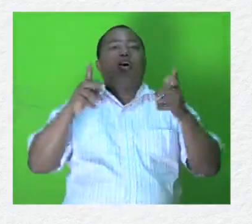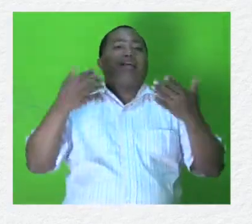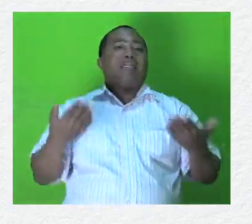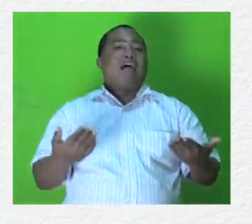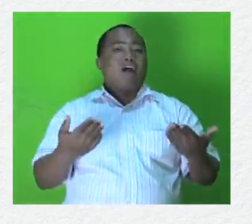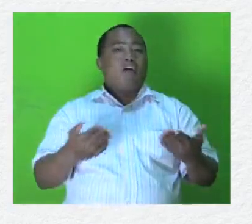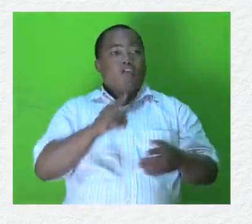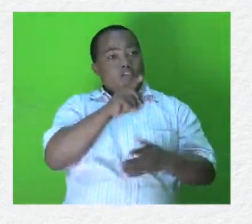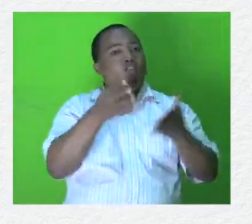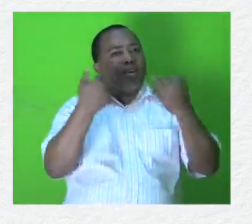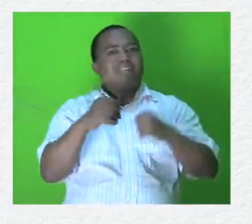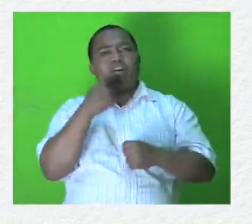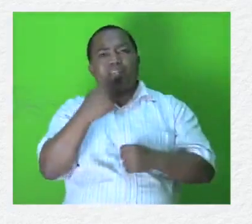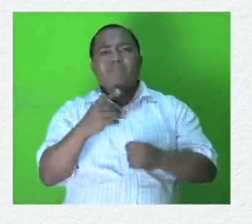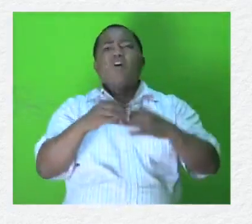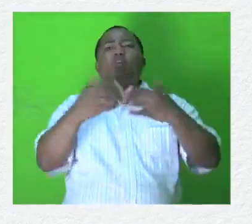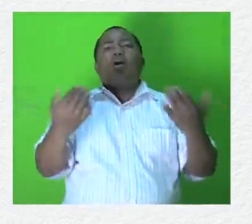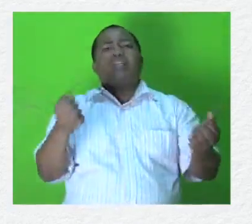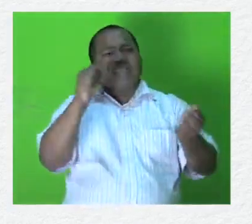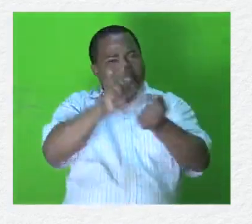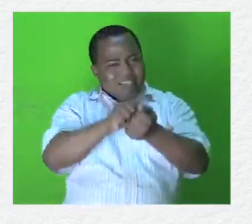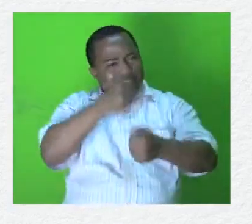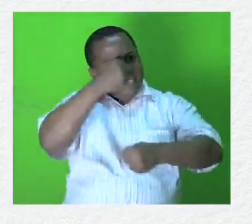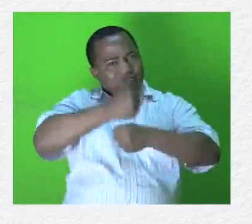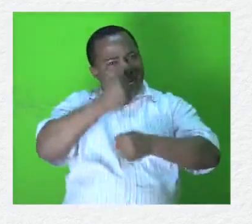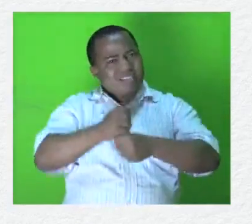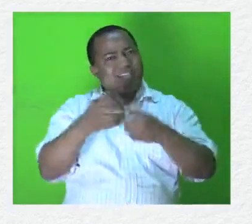Now, can you say what is the substance formed?